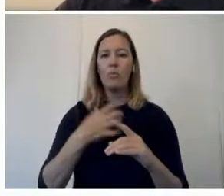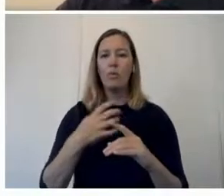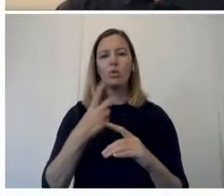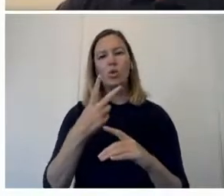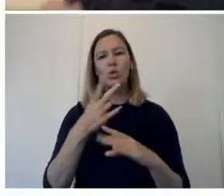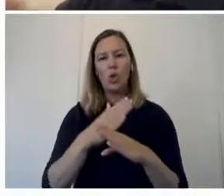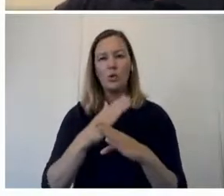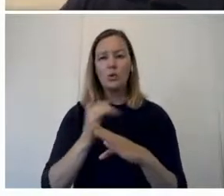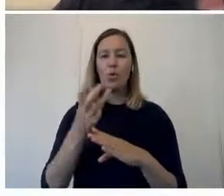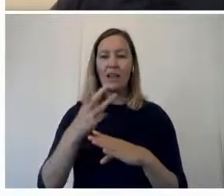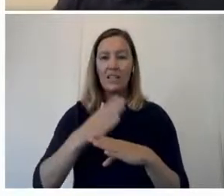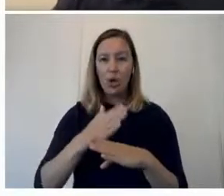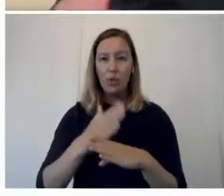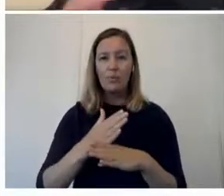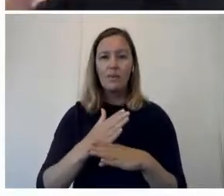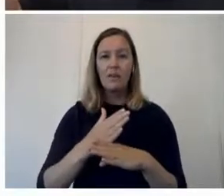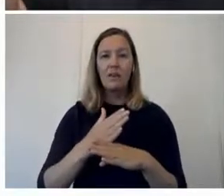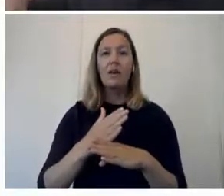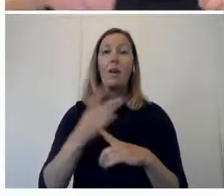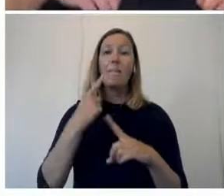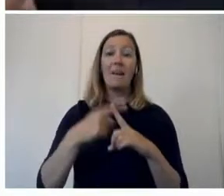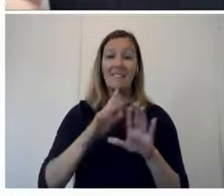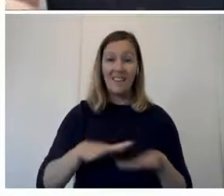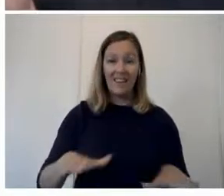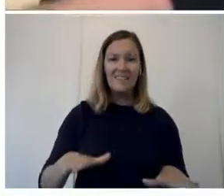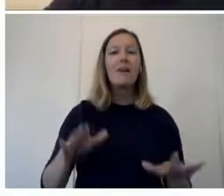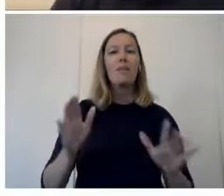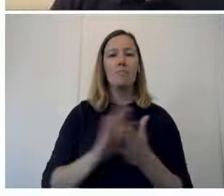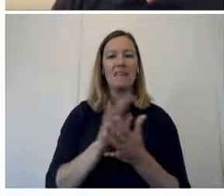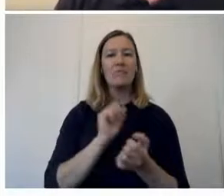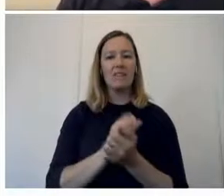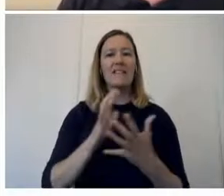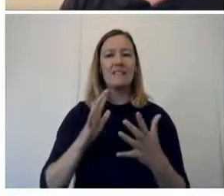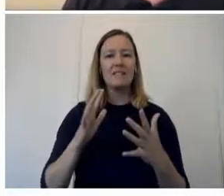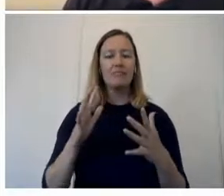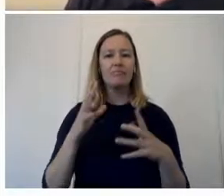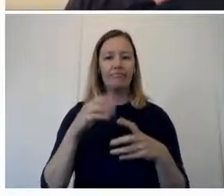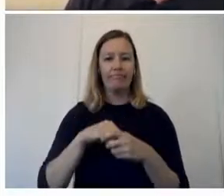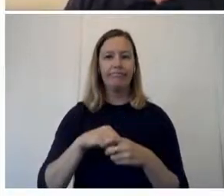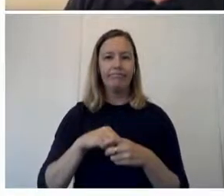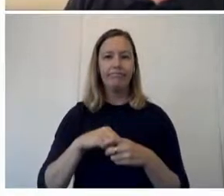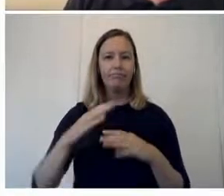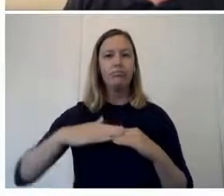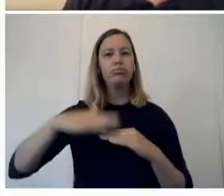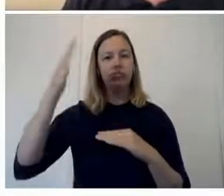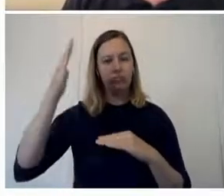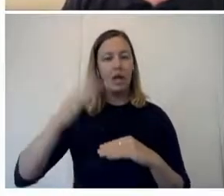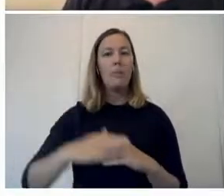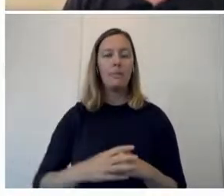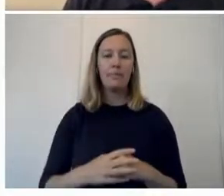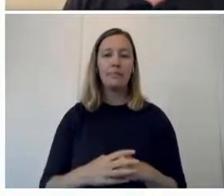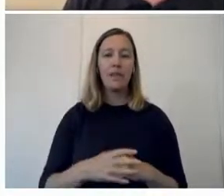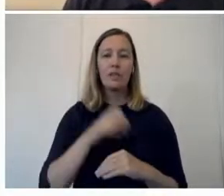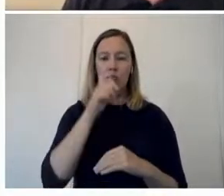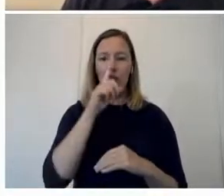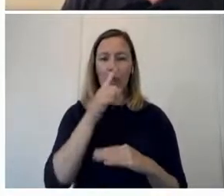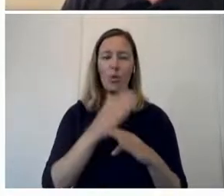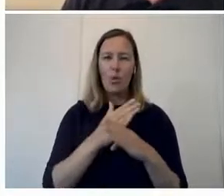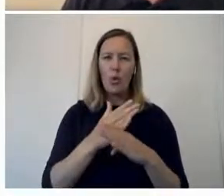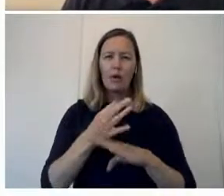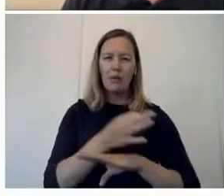jobs or whatever, and they've got kids and they've got whatever, that's when release tends to go through the roof. So people are working lots of hours